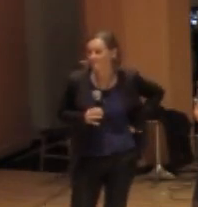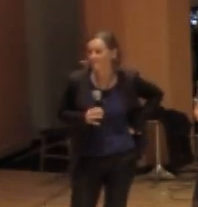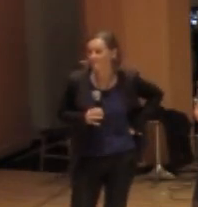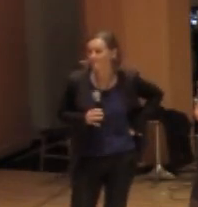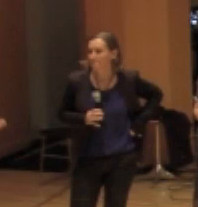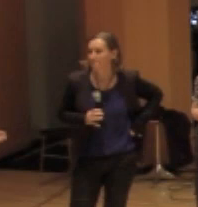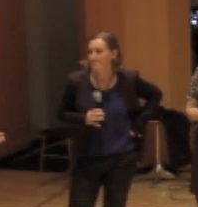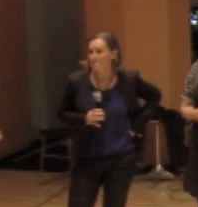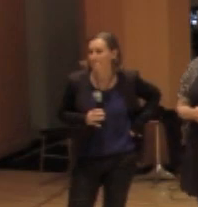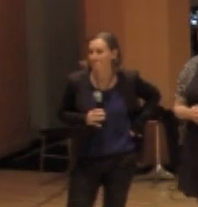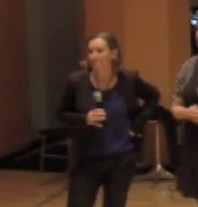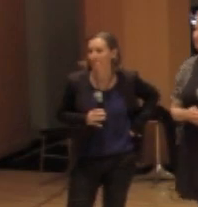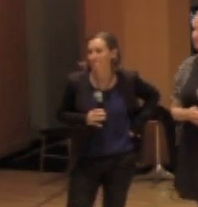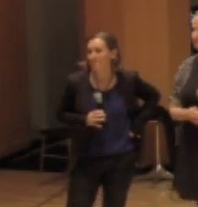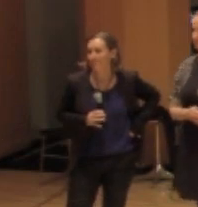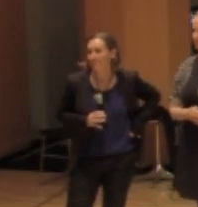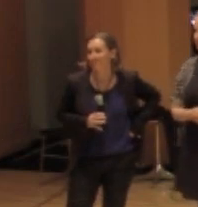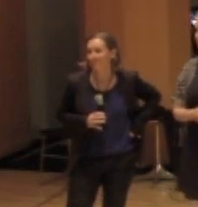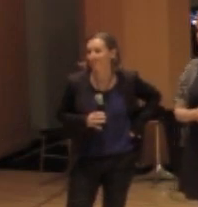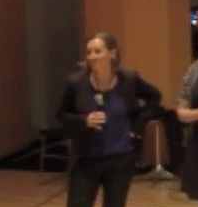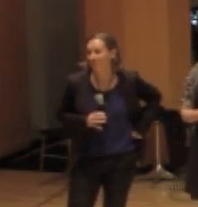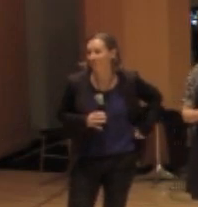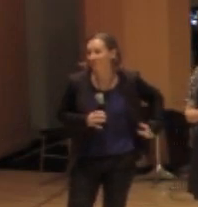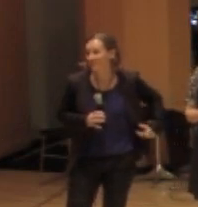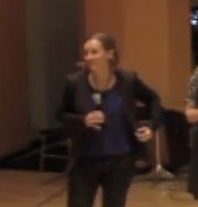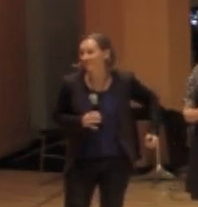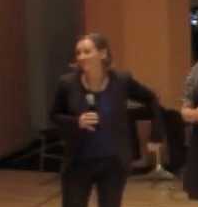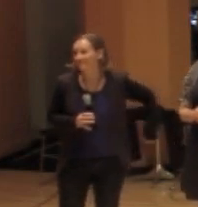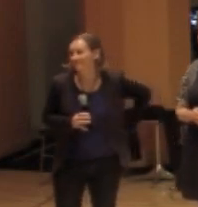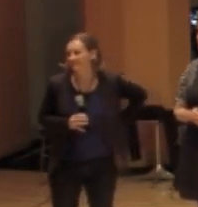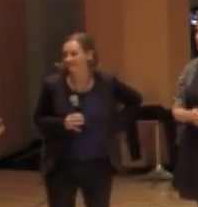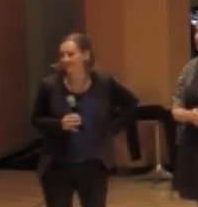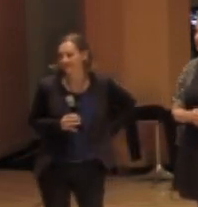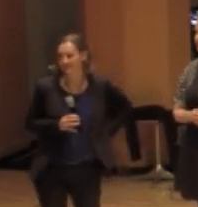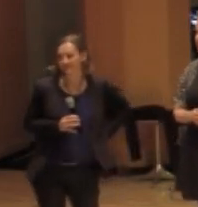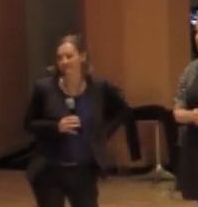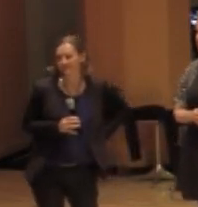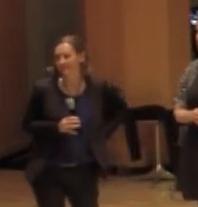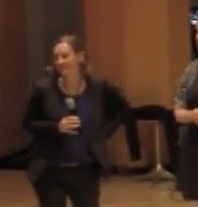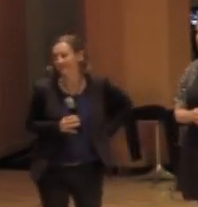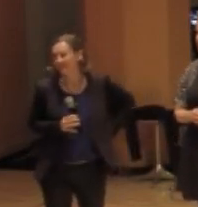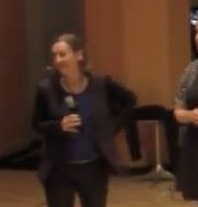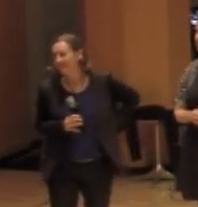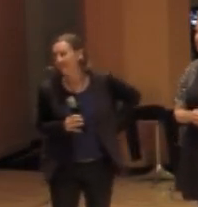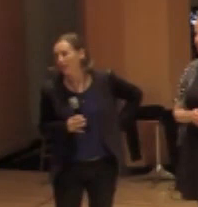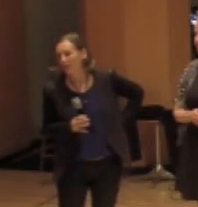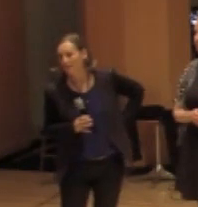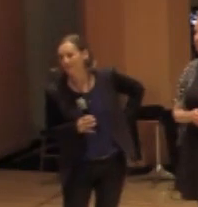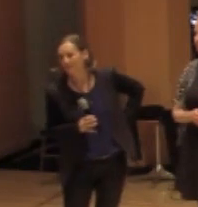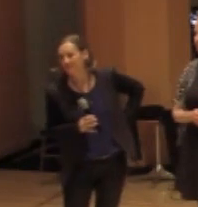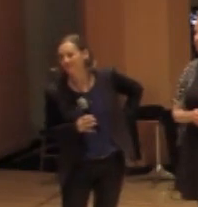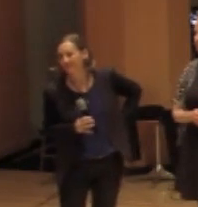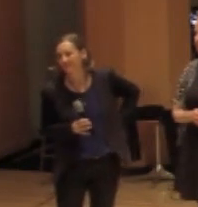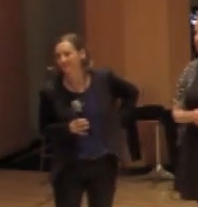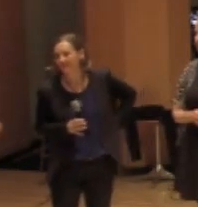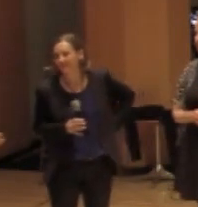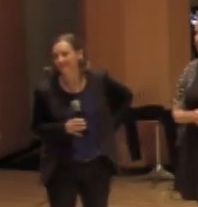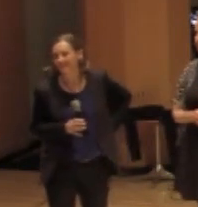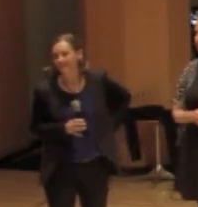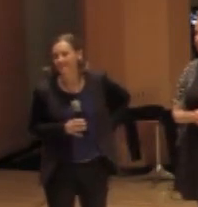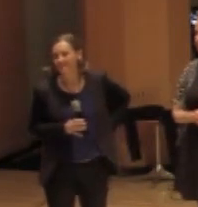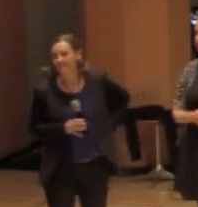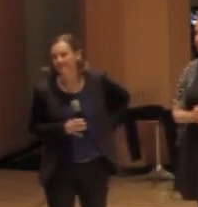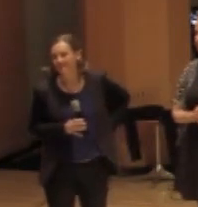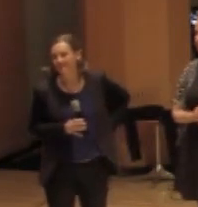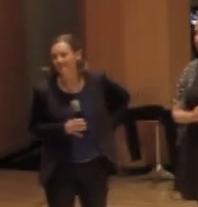translated are not even mentioned meanwhile the choice of translation is like the choice of stage design choice of costumes choice of casting it's so